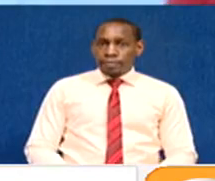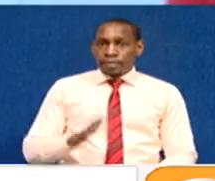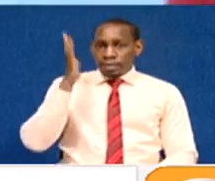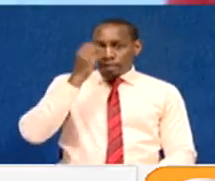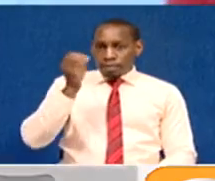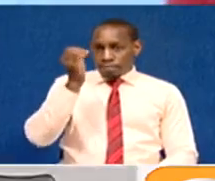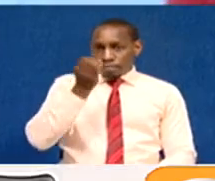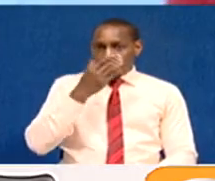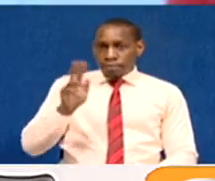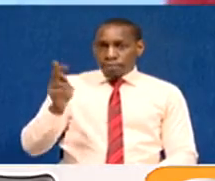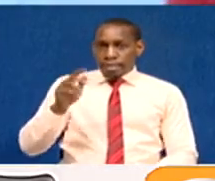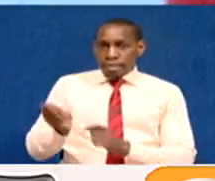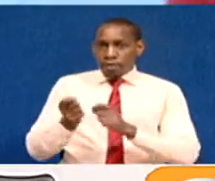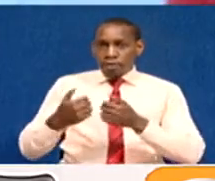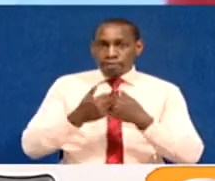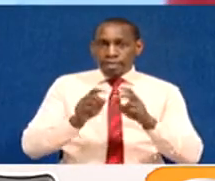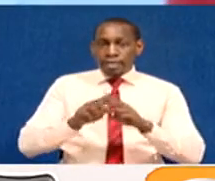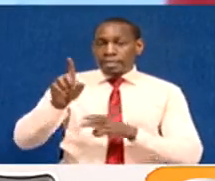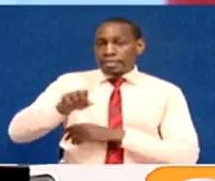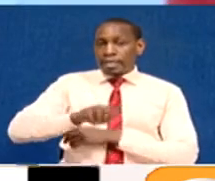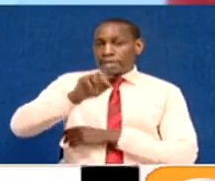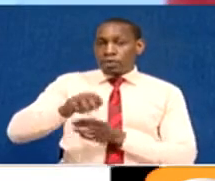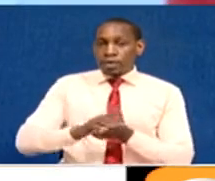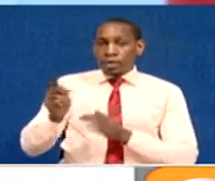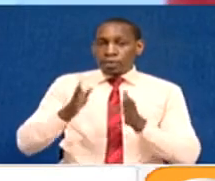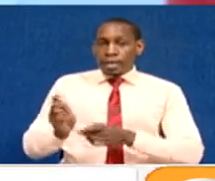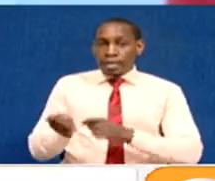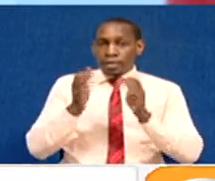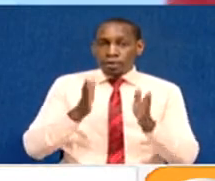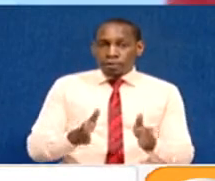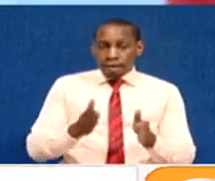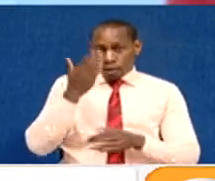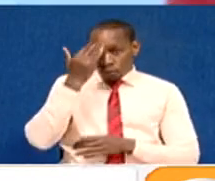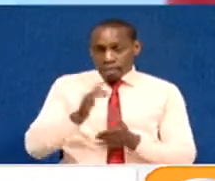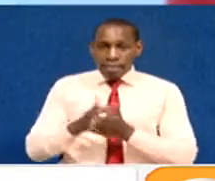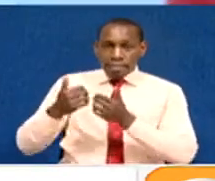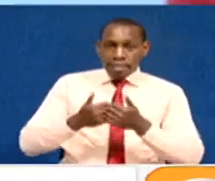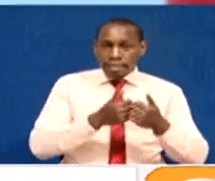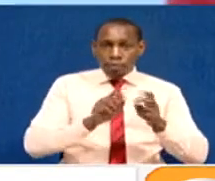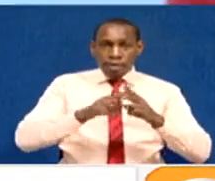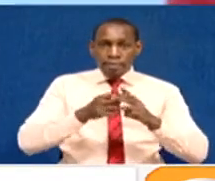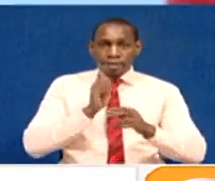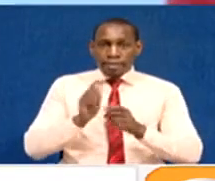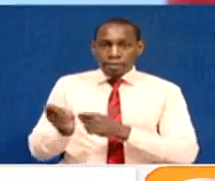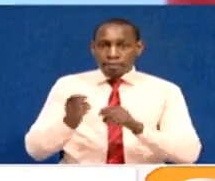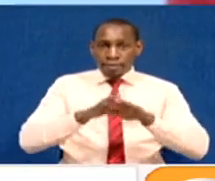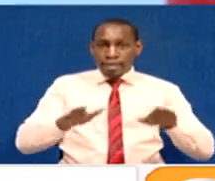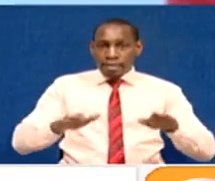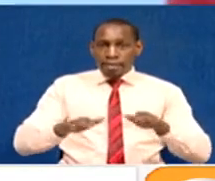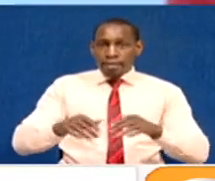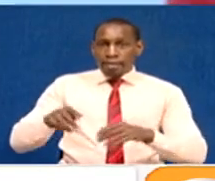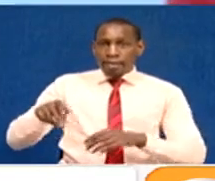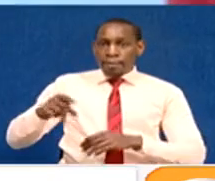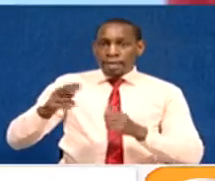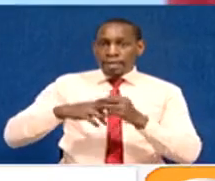The magical Kenya Open golf tournament teed off on the wrong swing for Kenyan golfers as they struggled on the refurbished Muthaiga Par